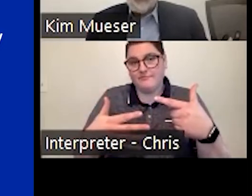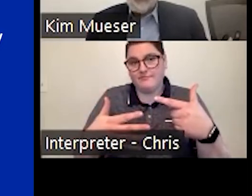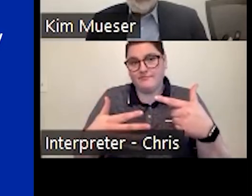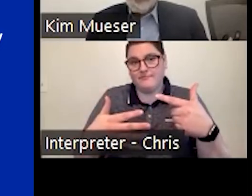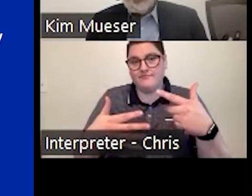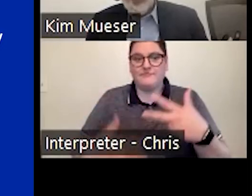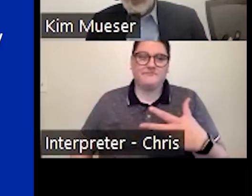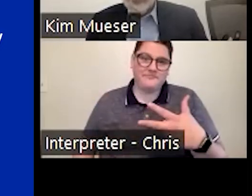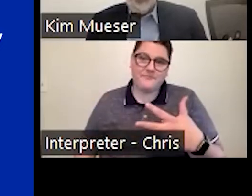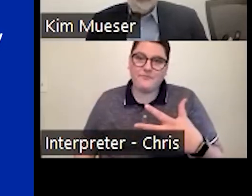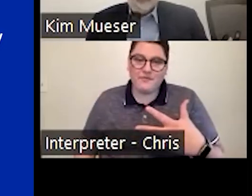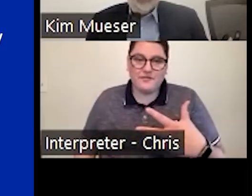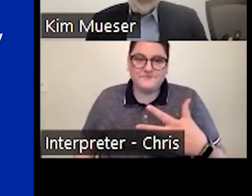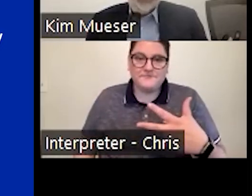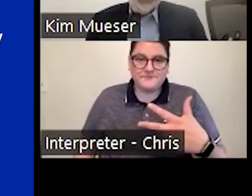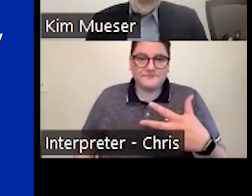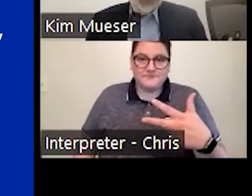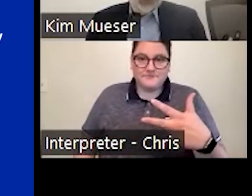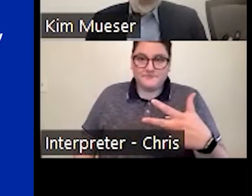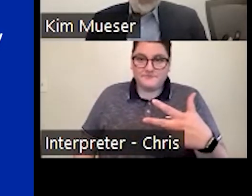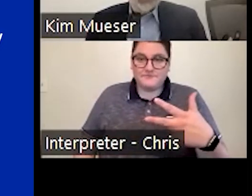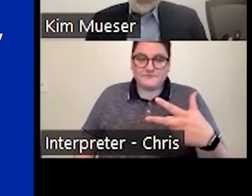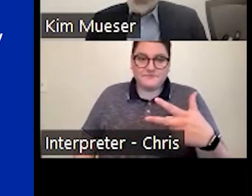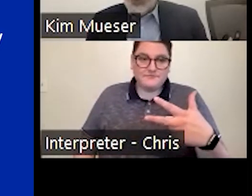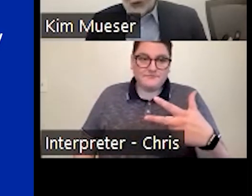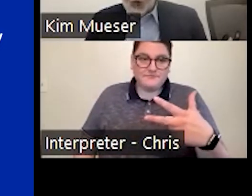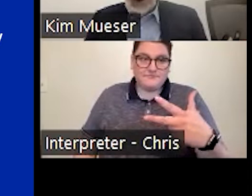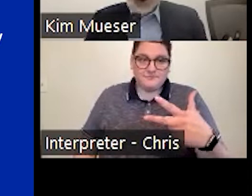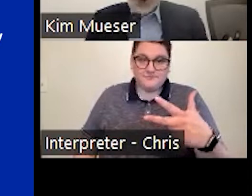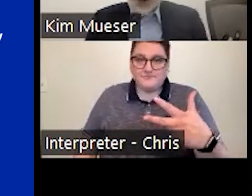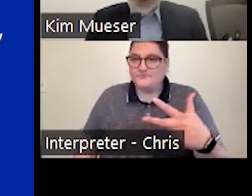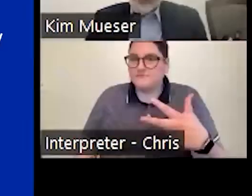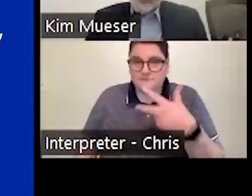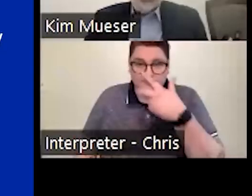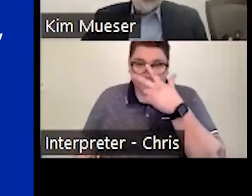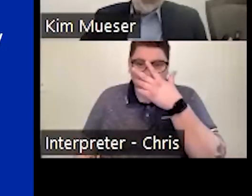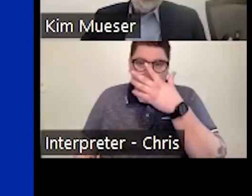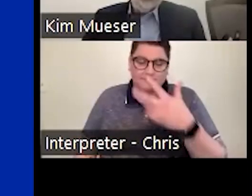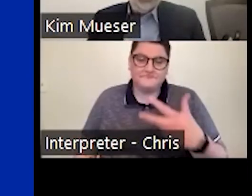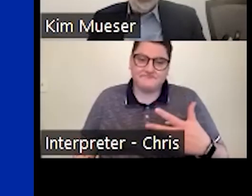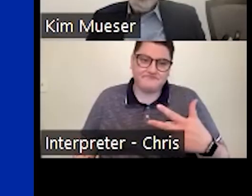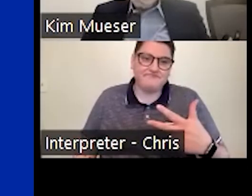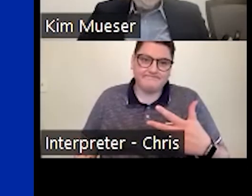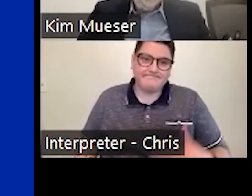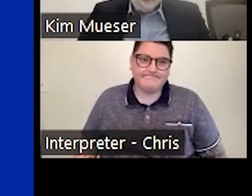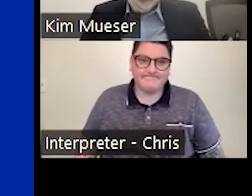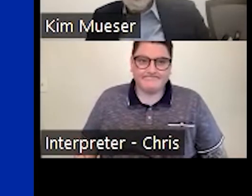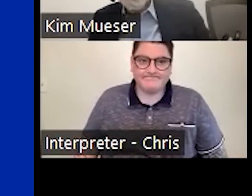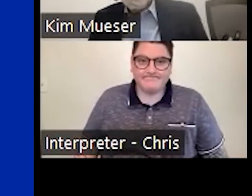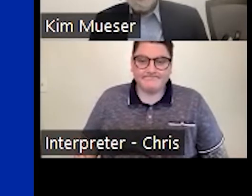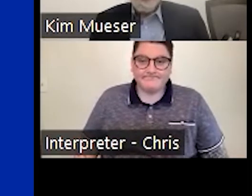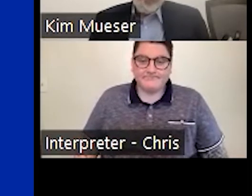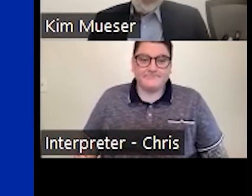intervention to have been shown to improve PTSD in more than one randomized controlled trial. In terms of